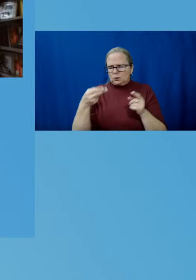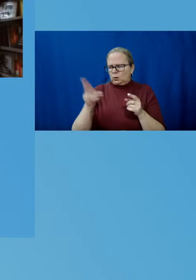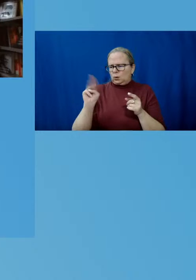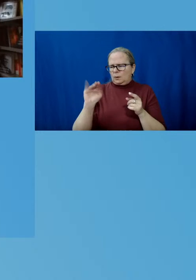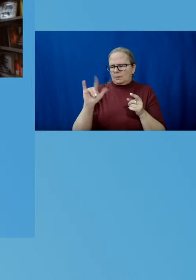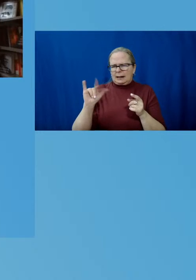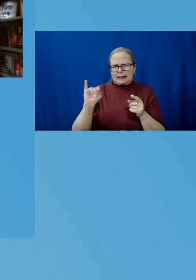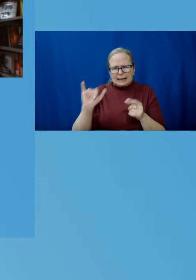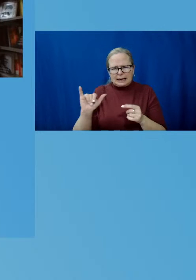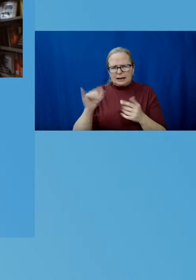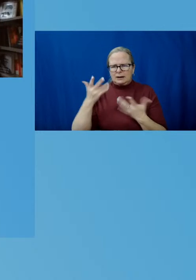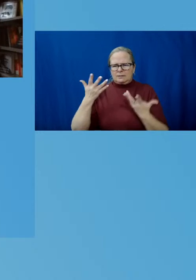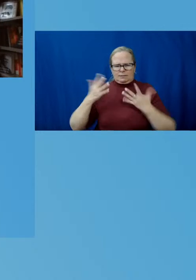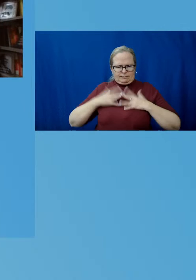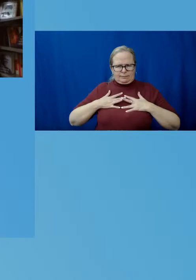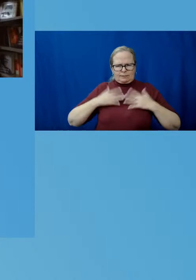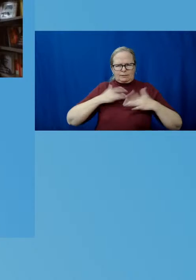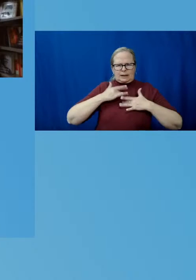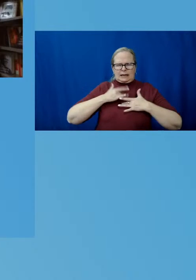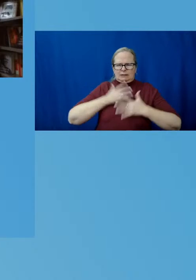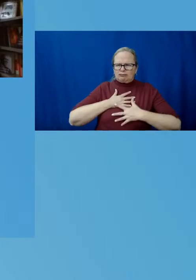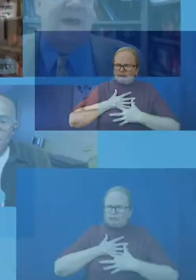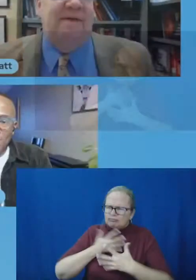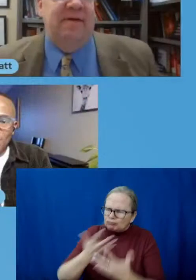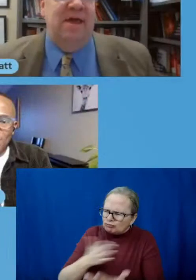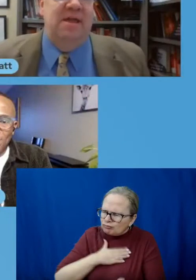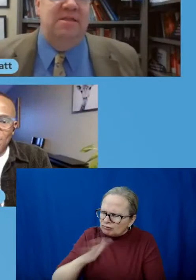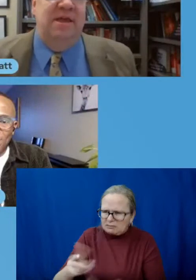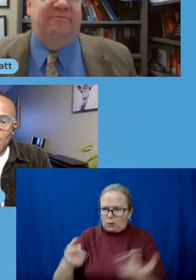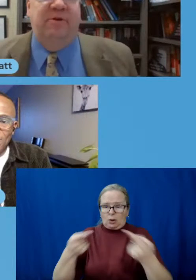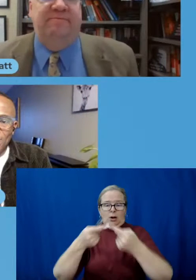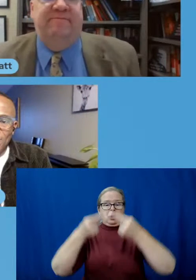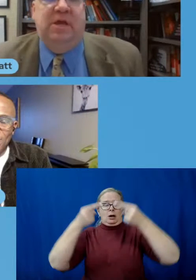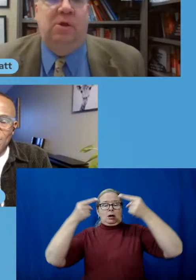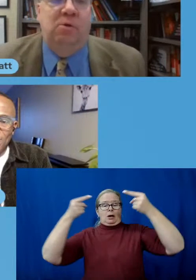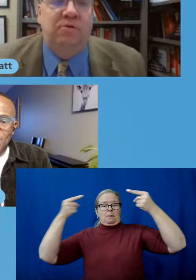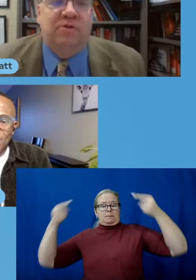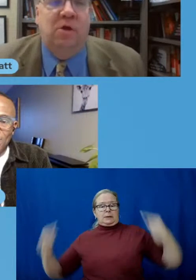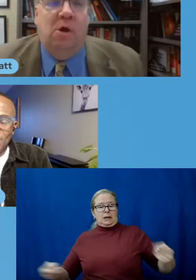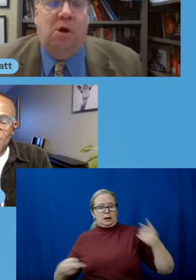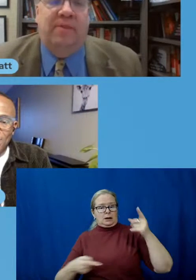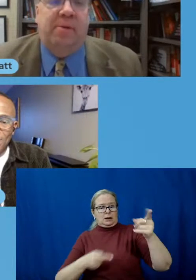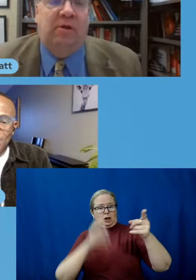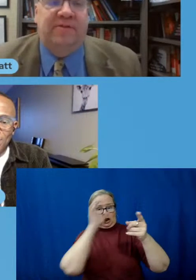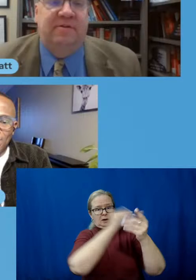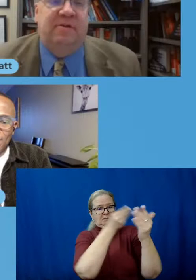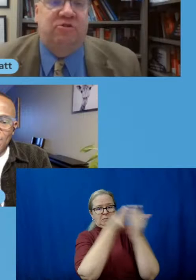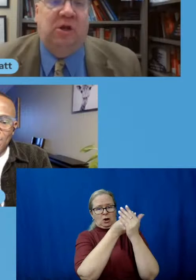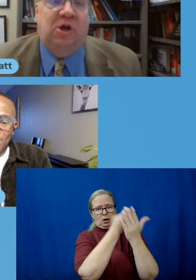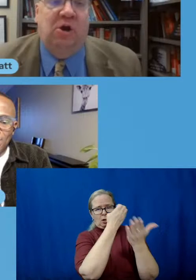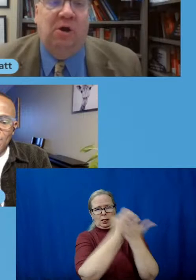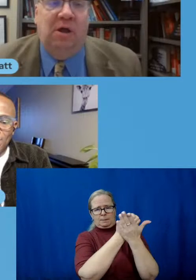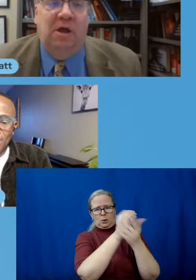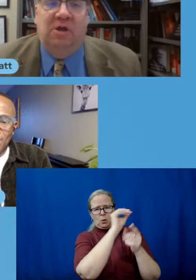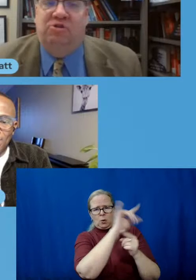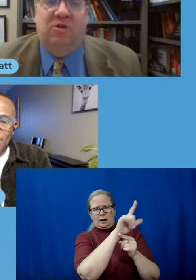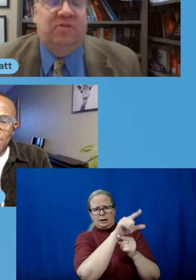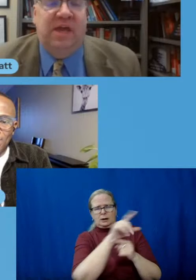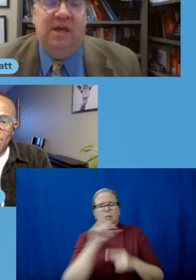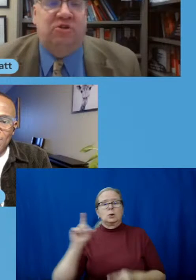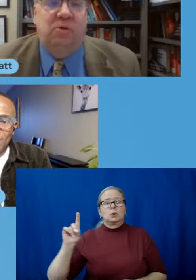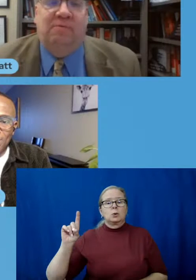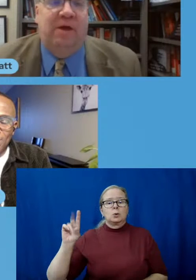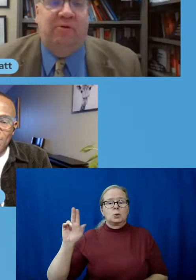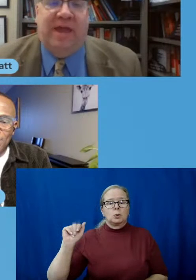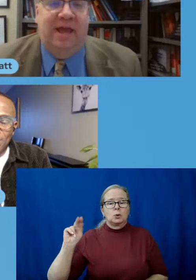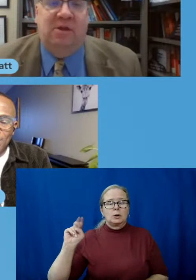say it's politics versus humanity. I think people have different views on the policies that should occur. Just